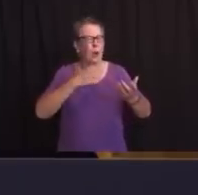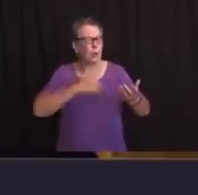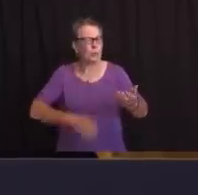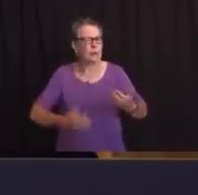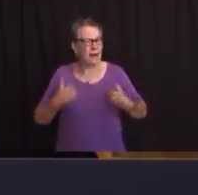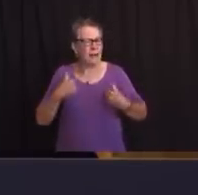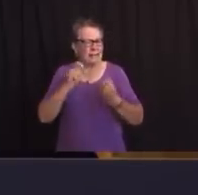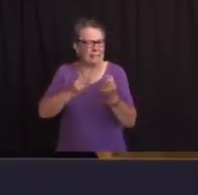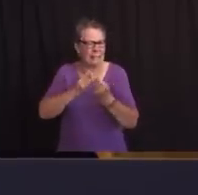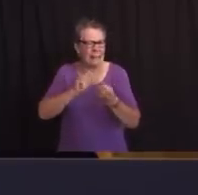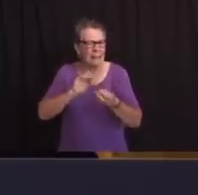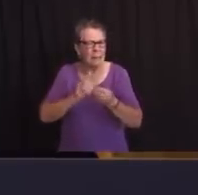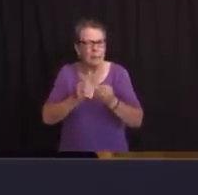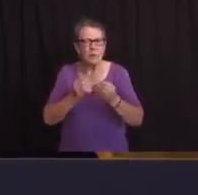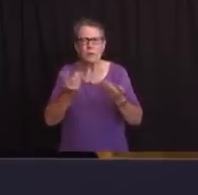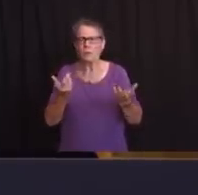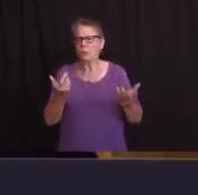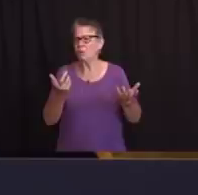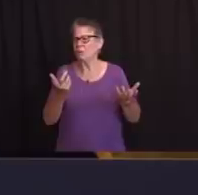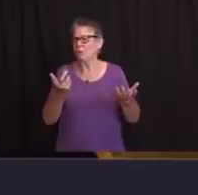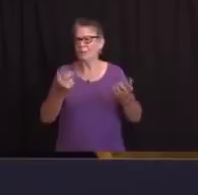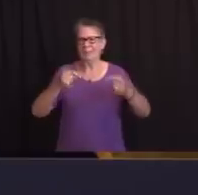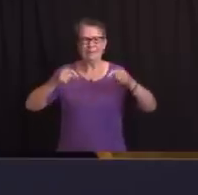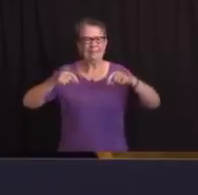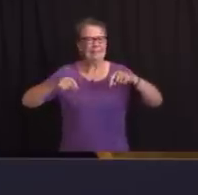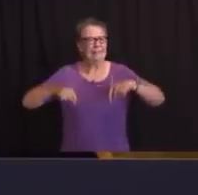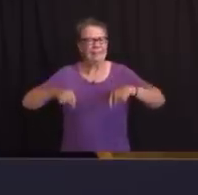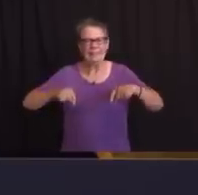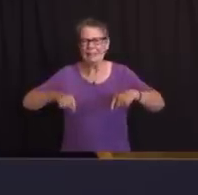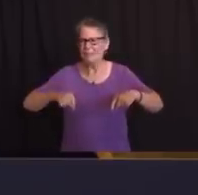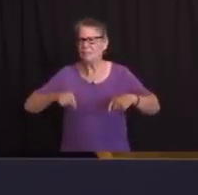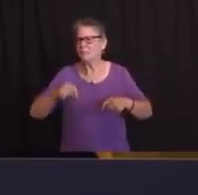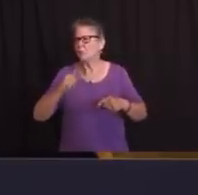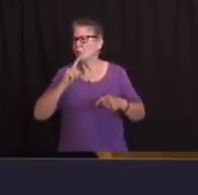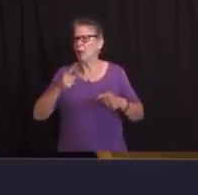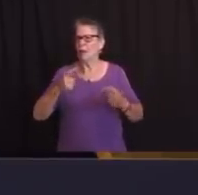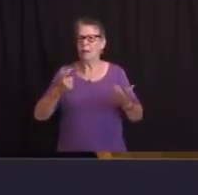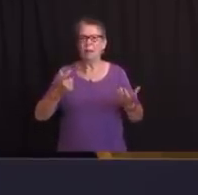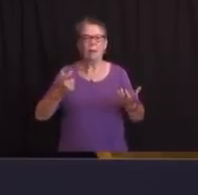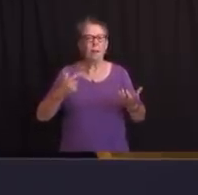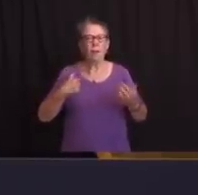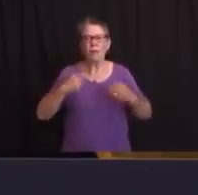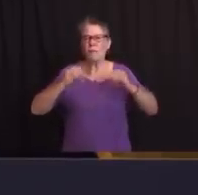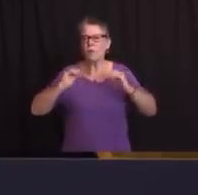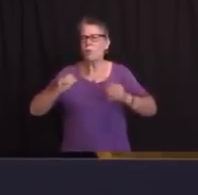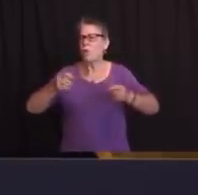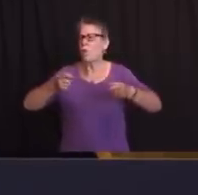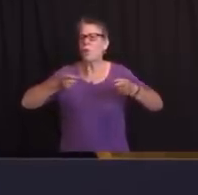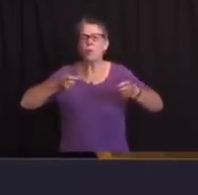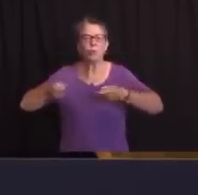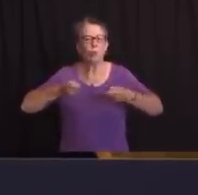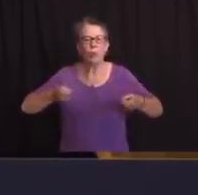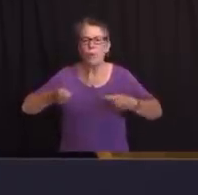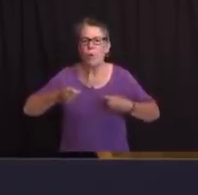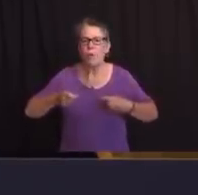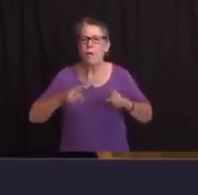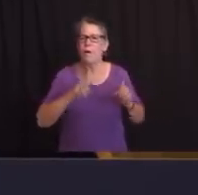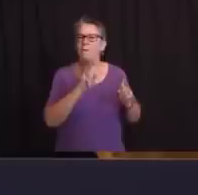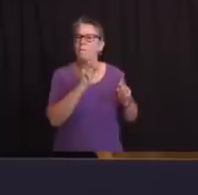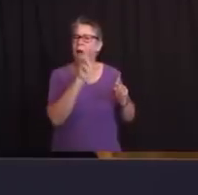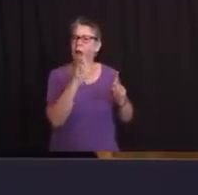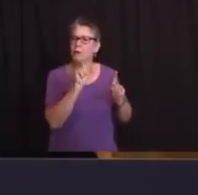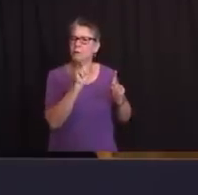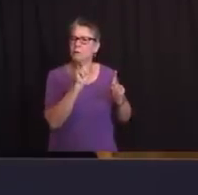It's a sobering reminder that this virus dictates the terms, and we will do everything we can to stay out ahead of it, make the right decisions,